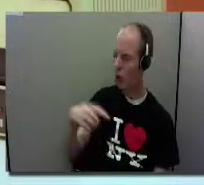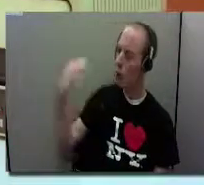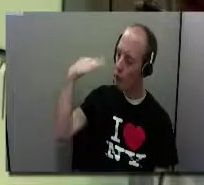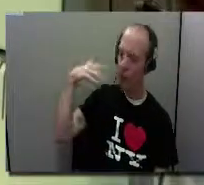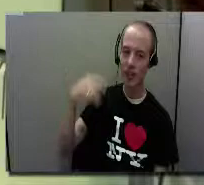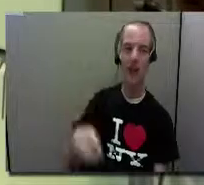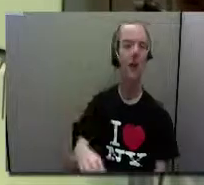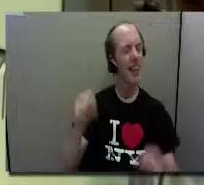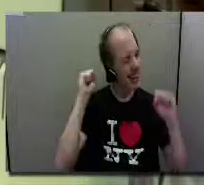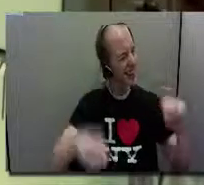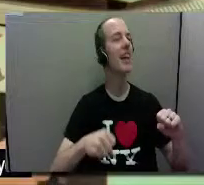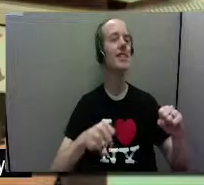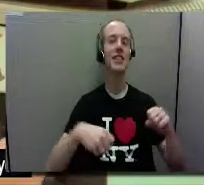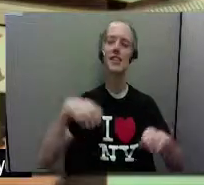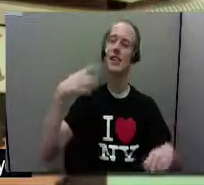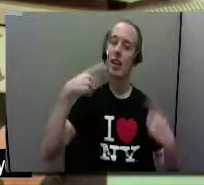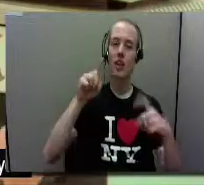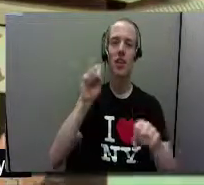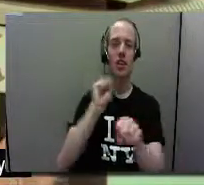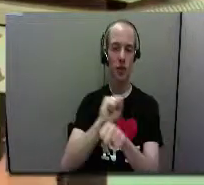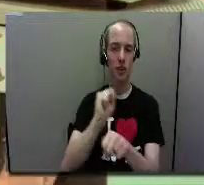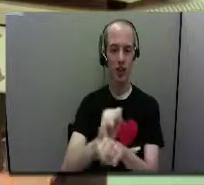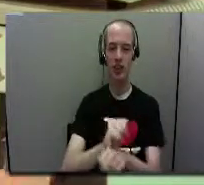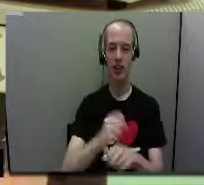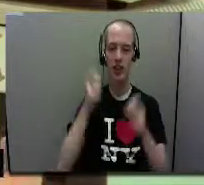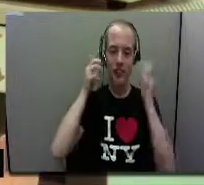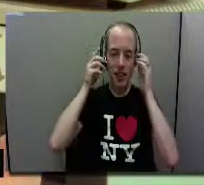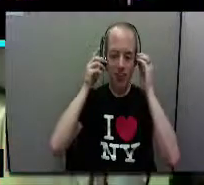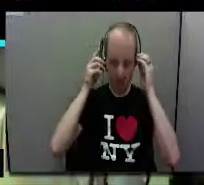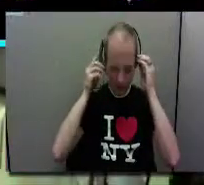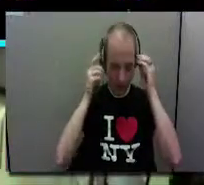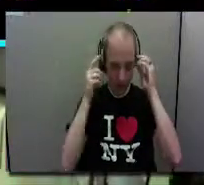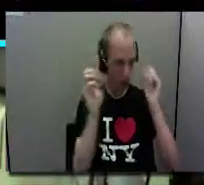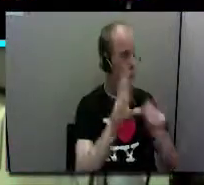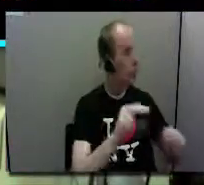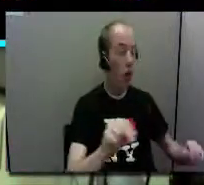Yes! It worked. Okay, let me help you. No.